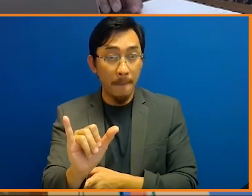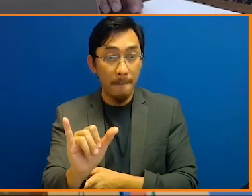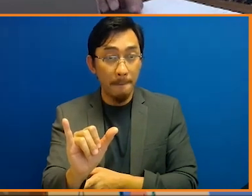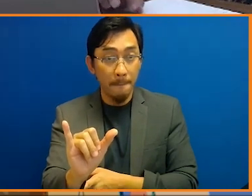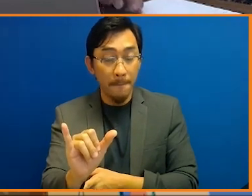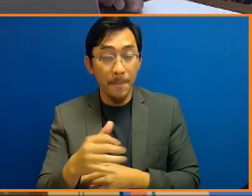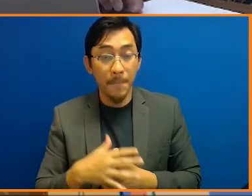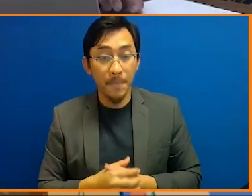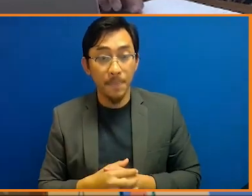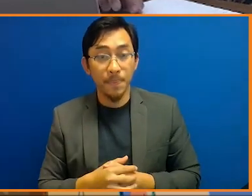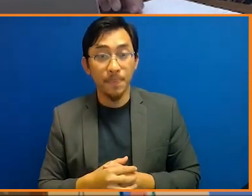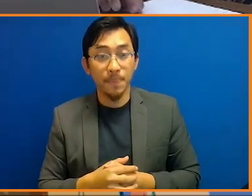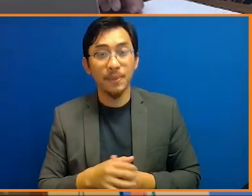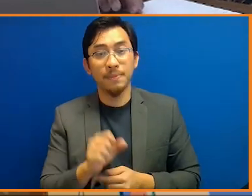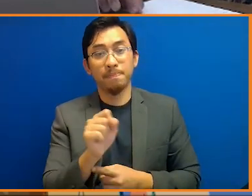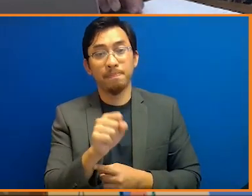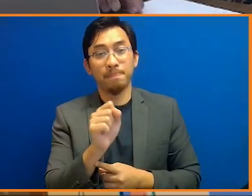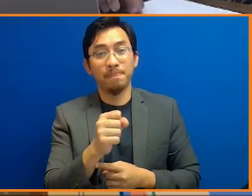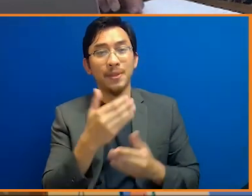Cindy Hajah Fatima.